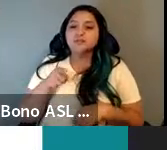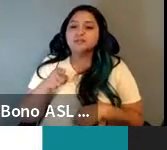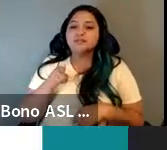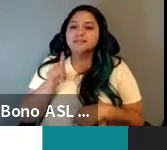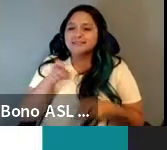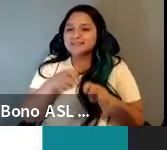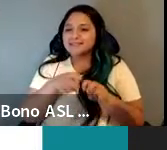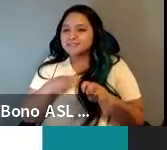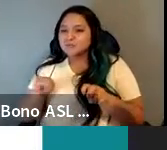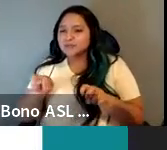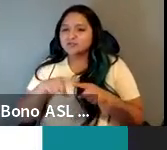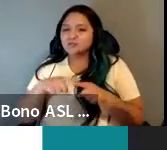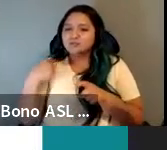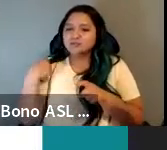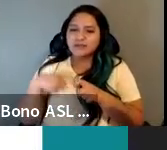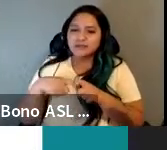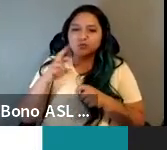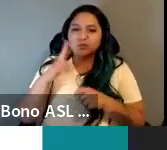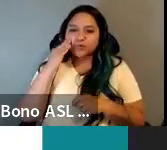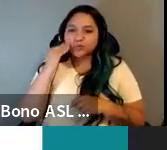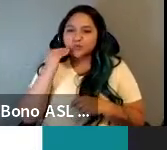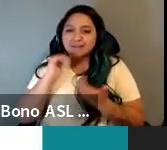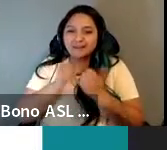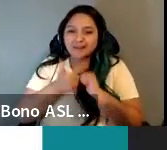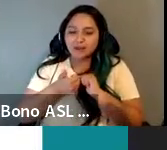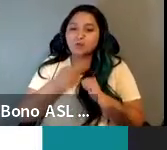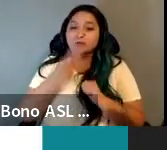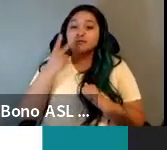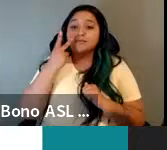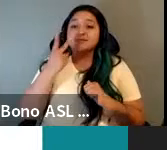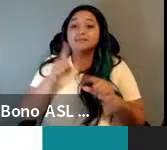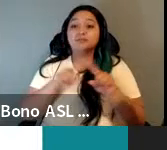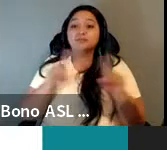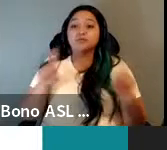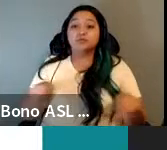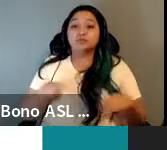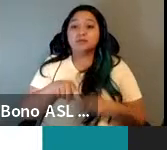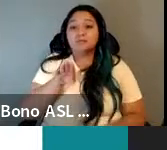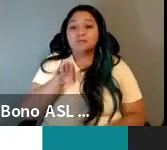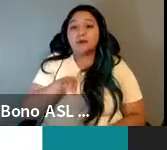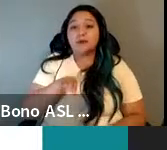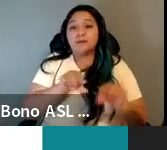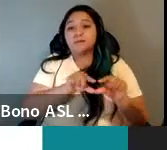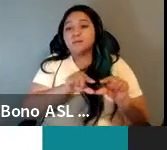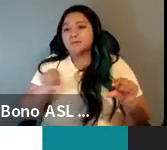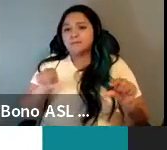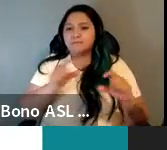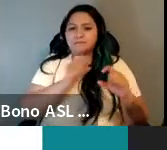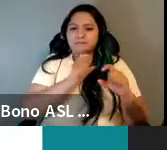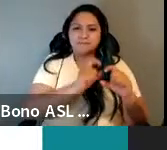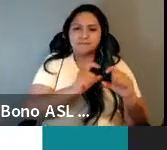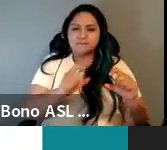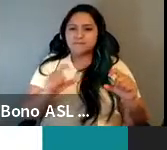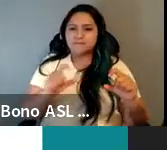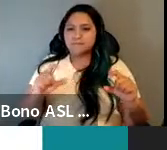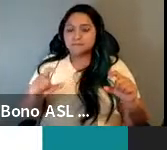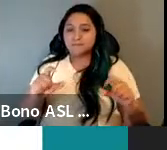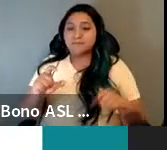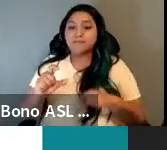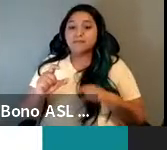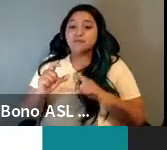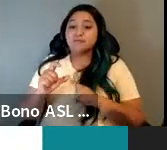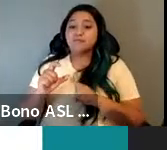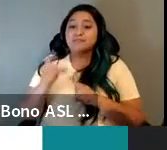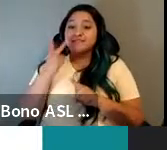suggest you look at the bottom line of your screen. You will see some icons. One of the icons